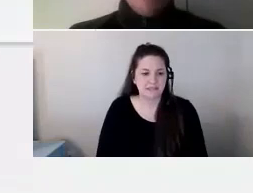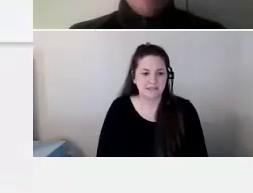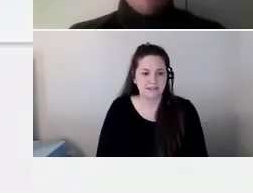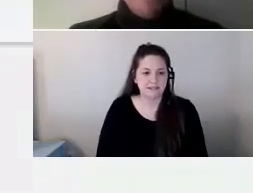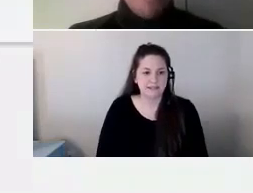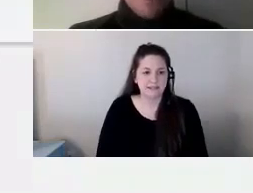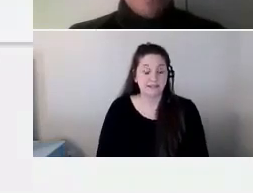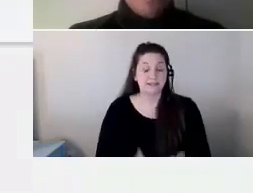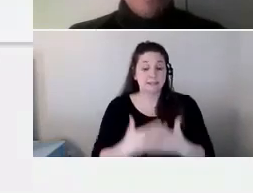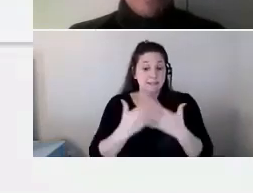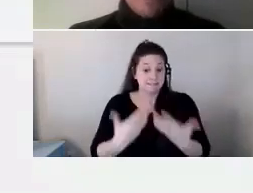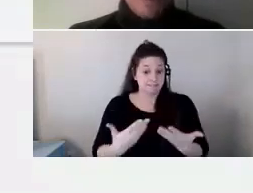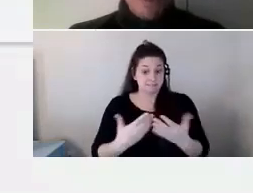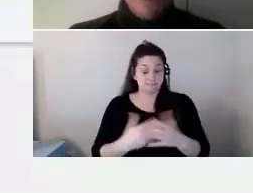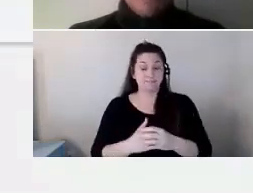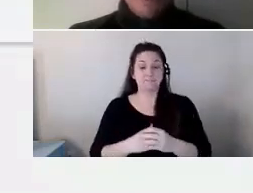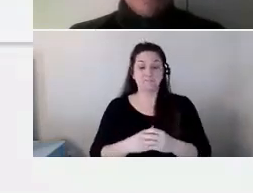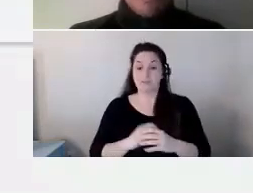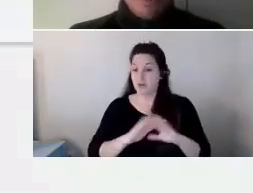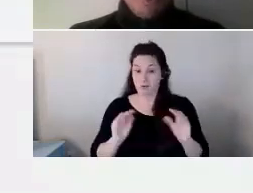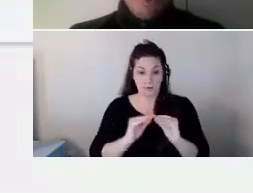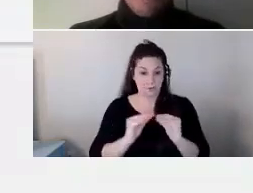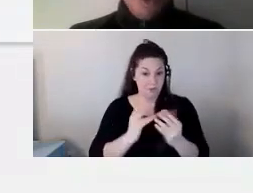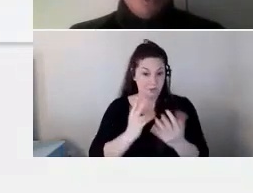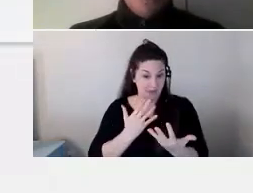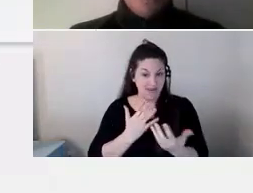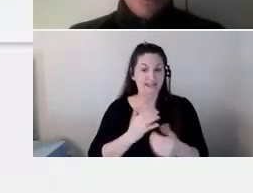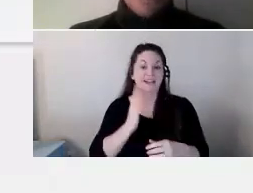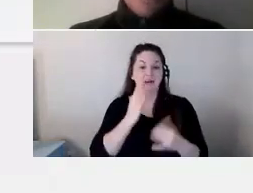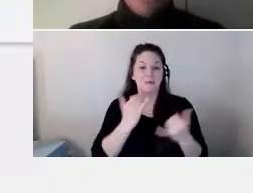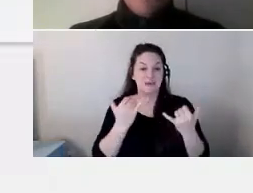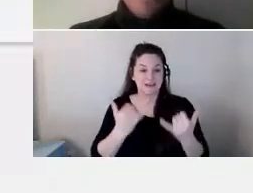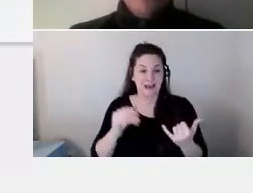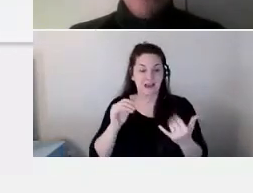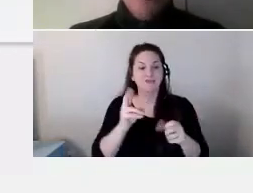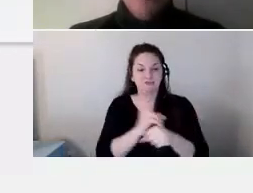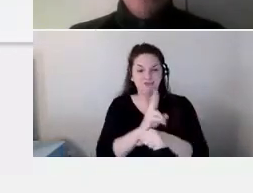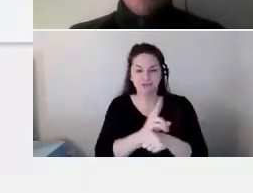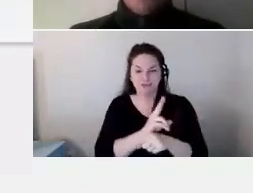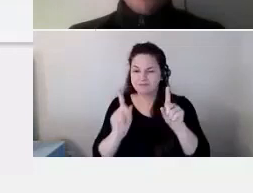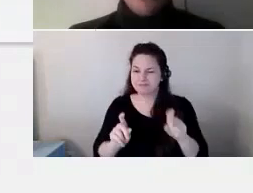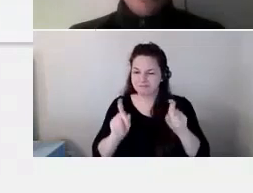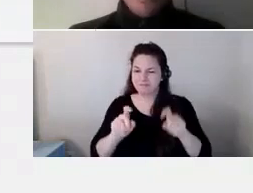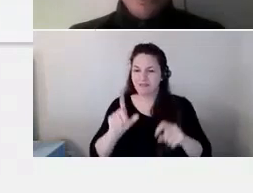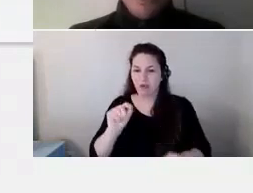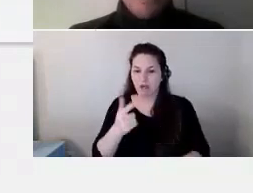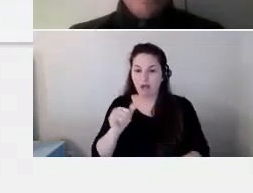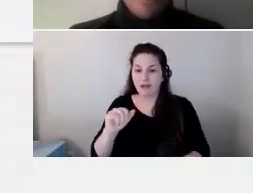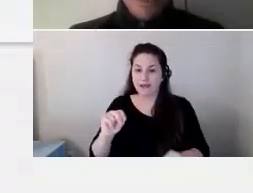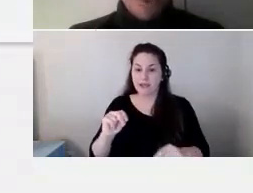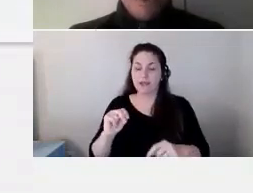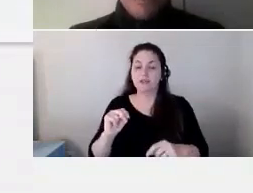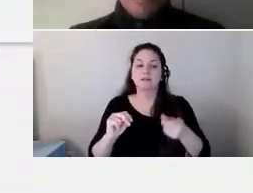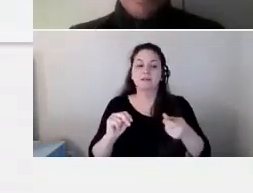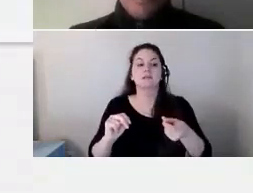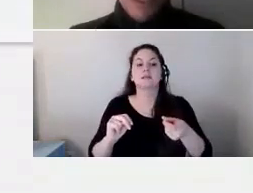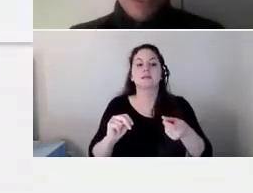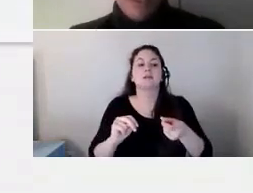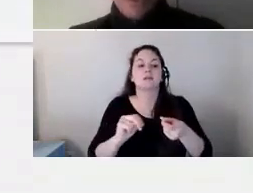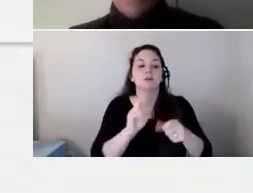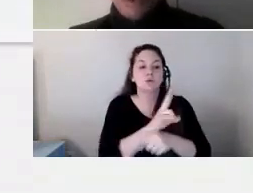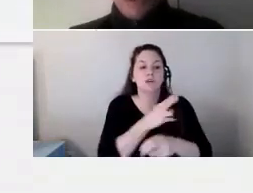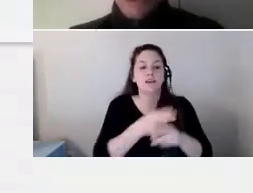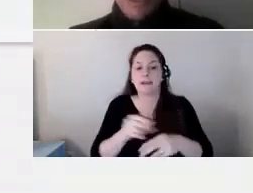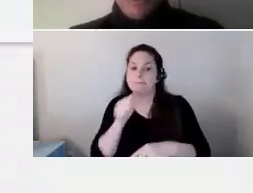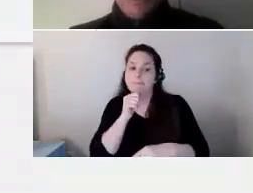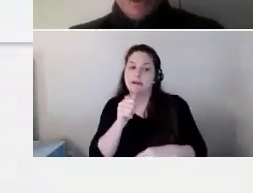So without further ado, let's take our login credentials from our letter of invitation,